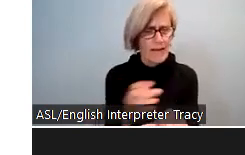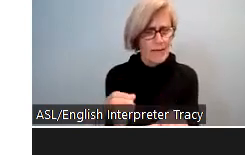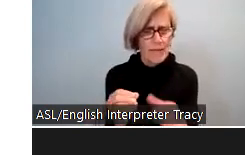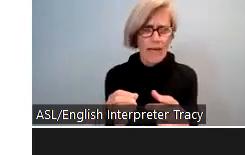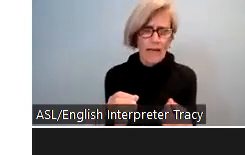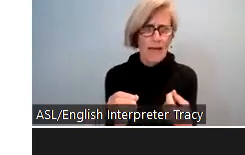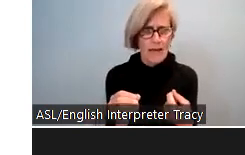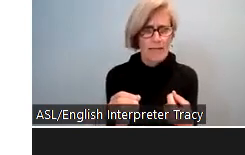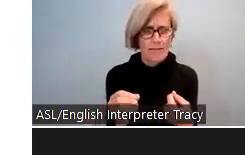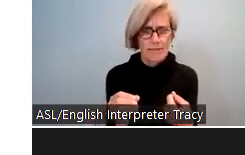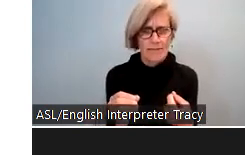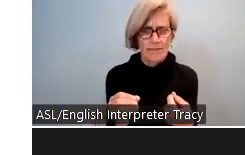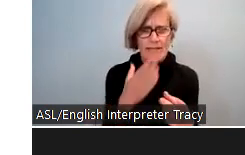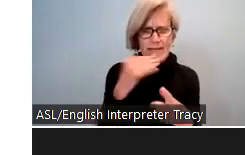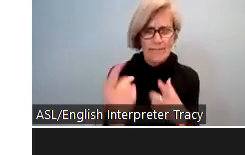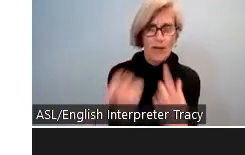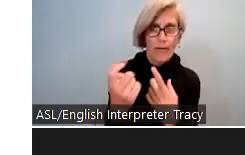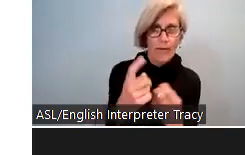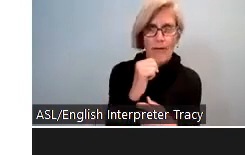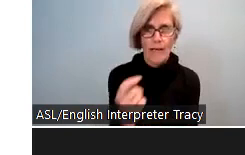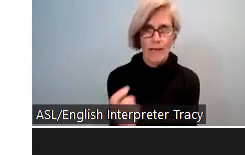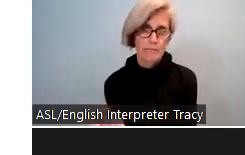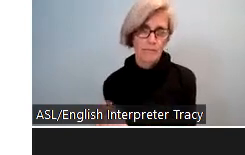too much as opposed to not enough.